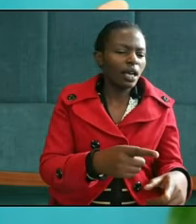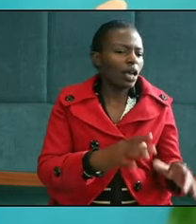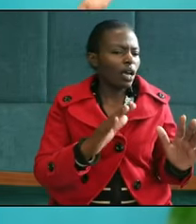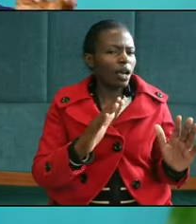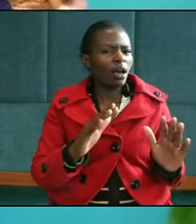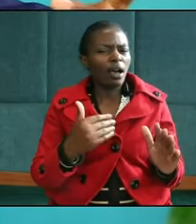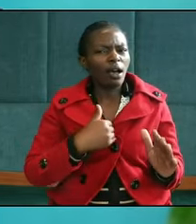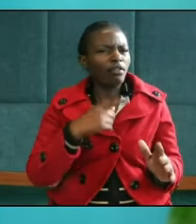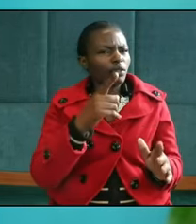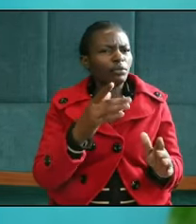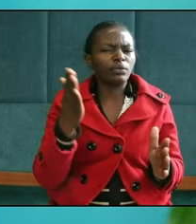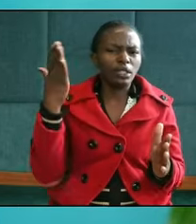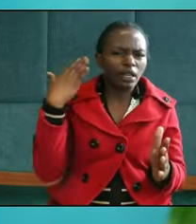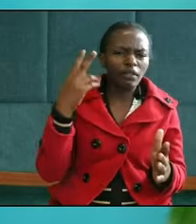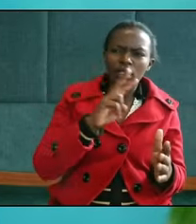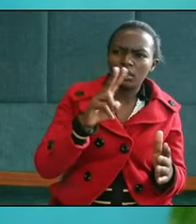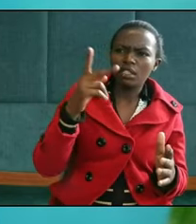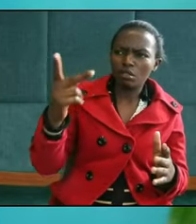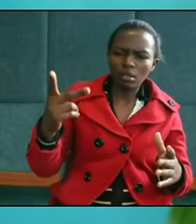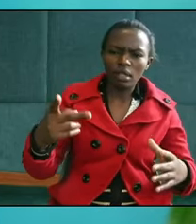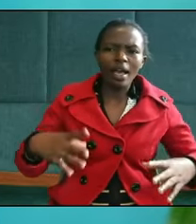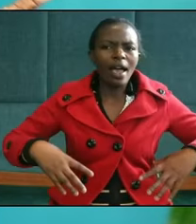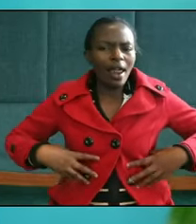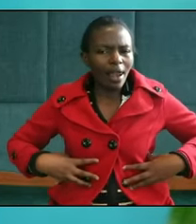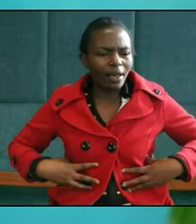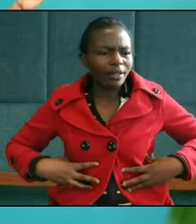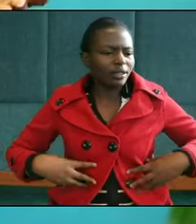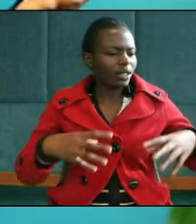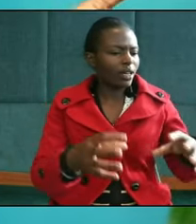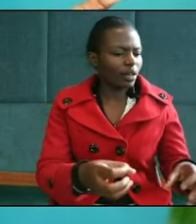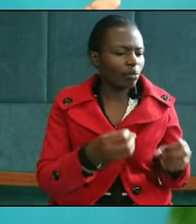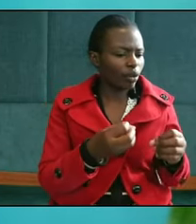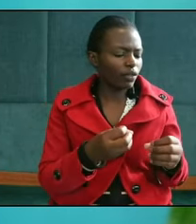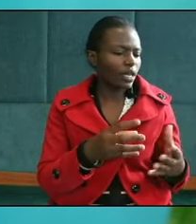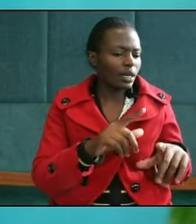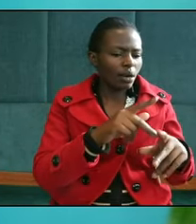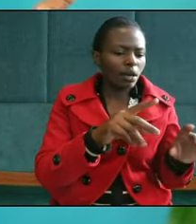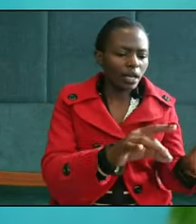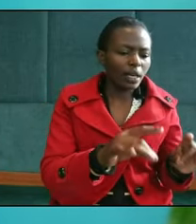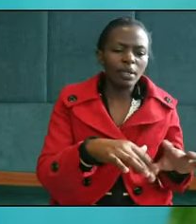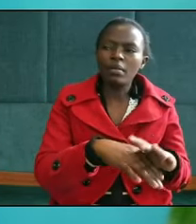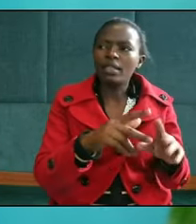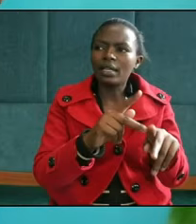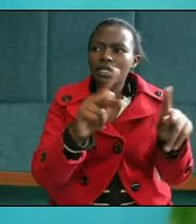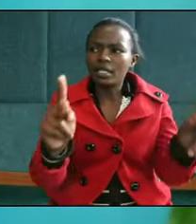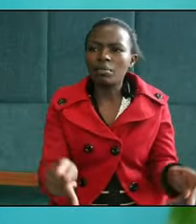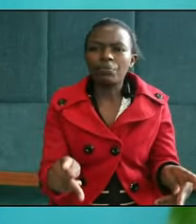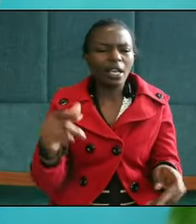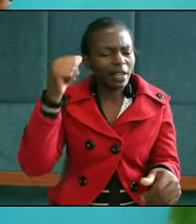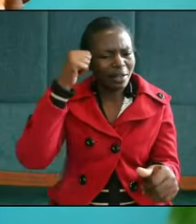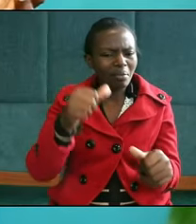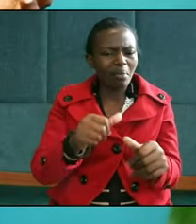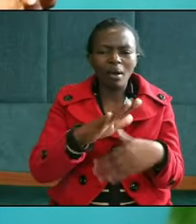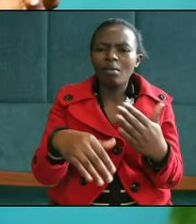table. Who has ever seen his lungs? Removed them and brought them to the table. Remember these things.